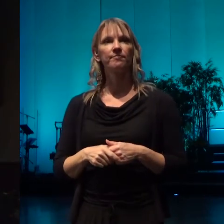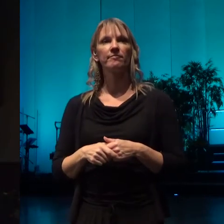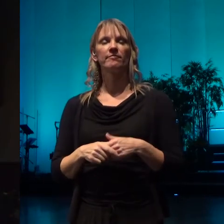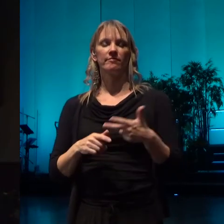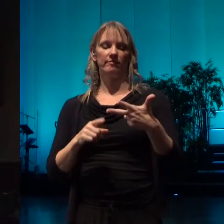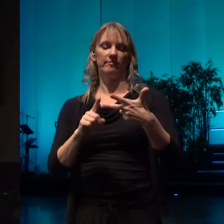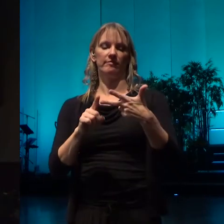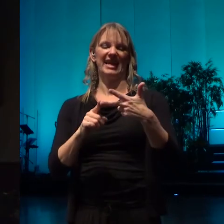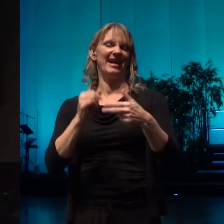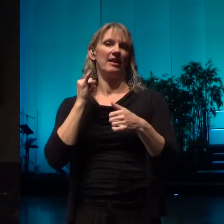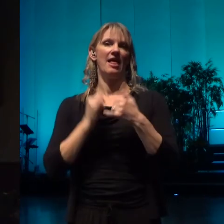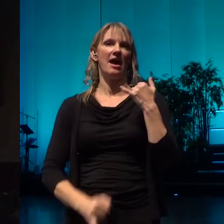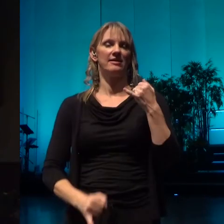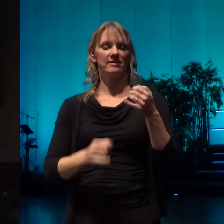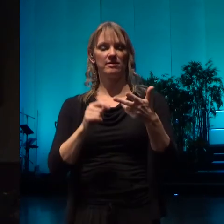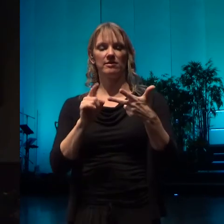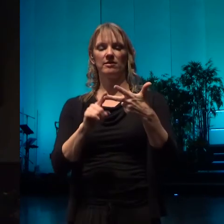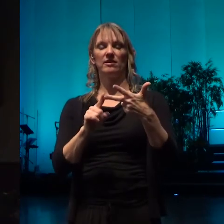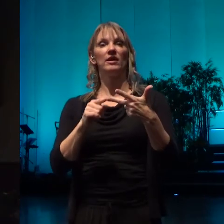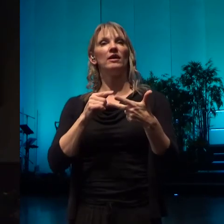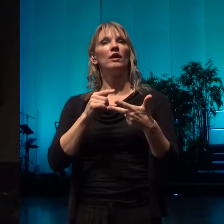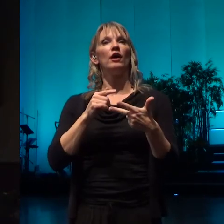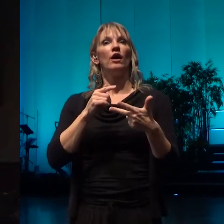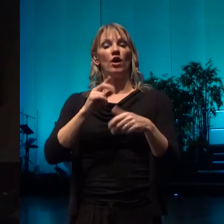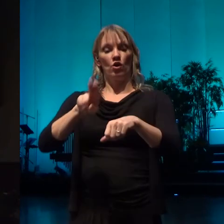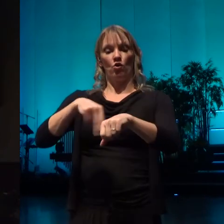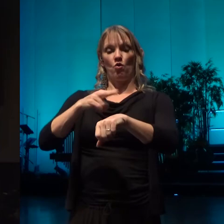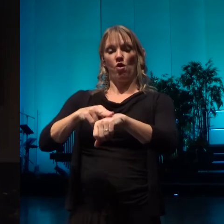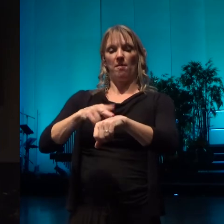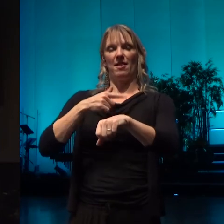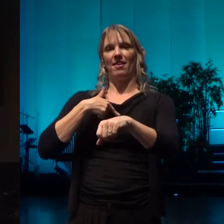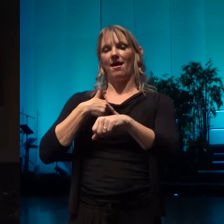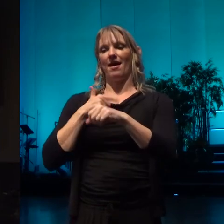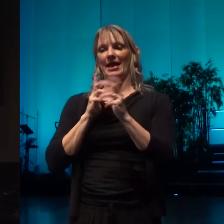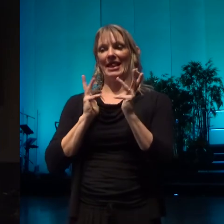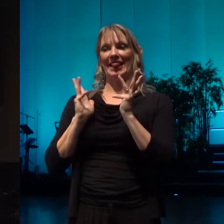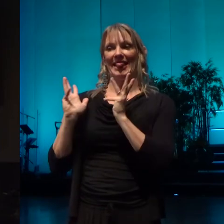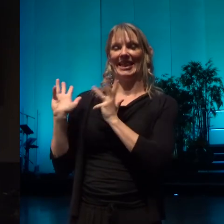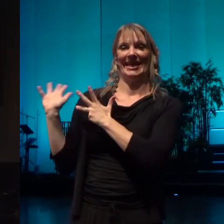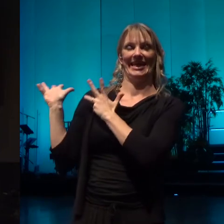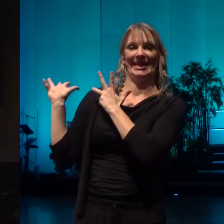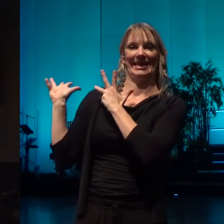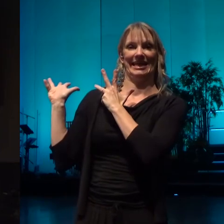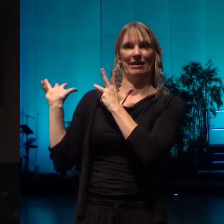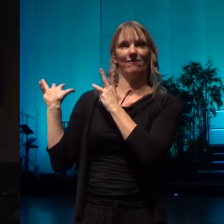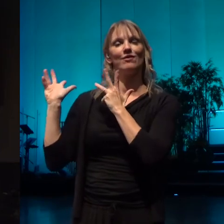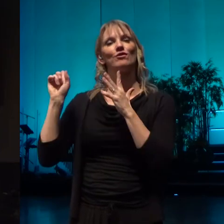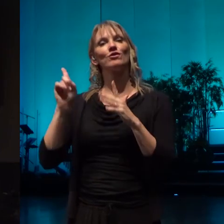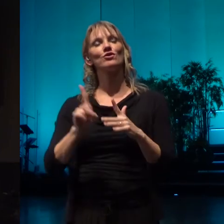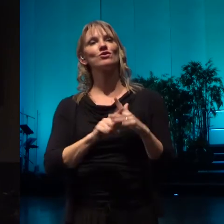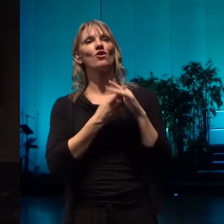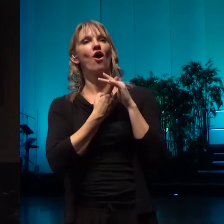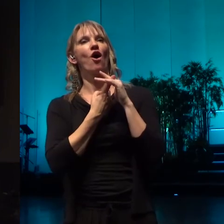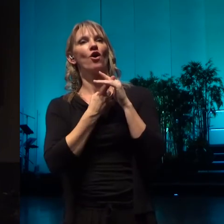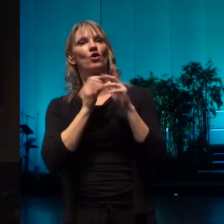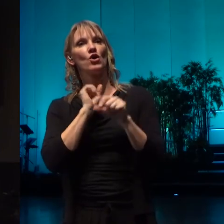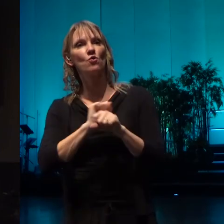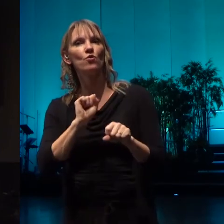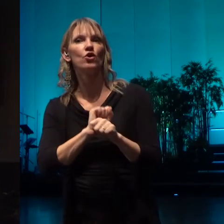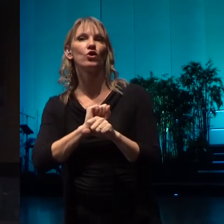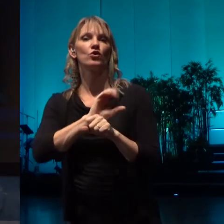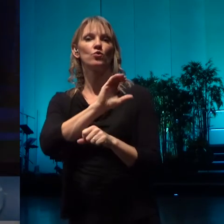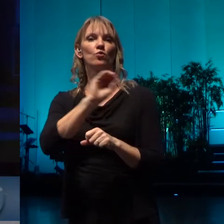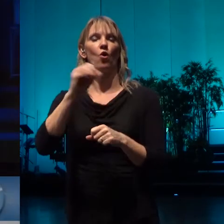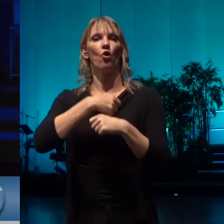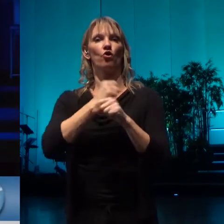Lastly, I will leave normal behind and start doing the work to